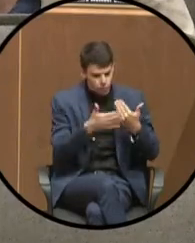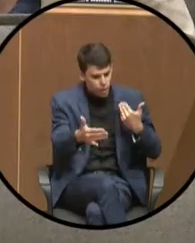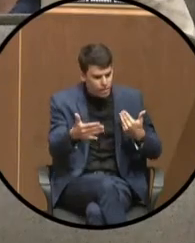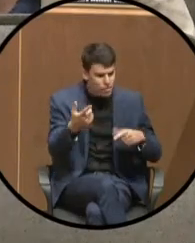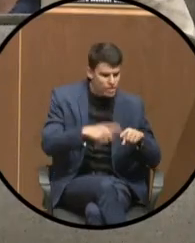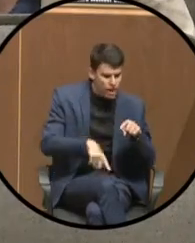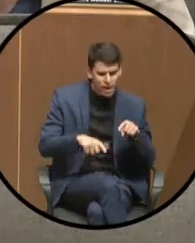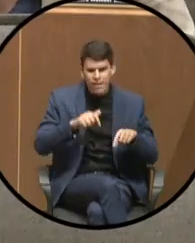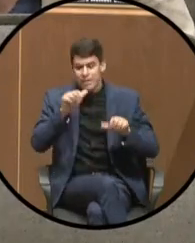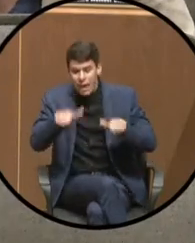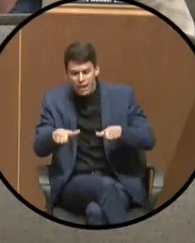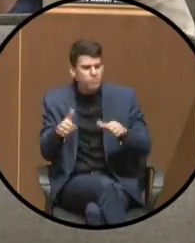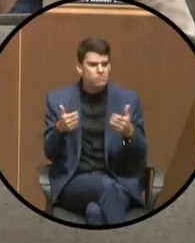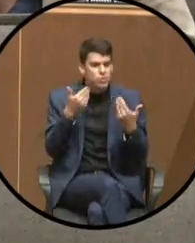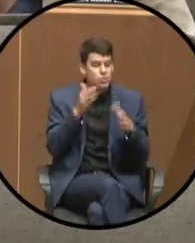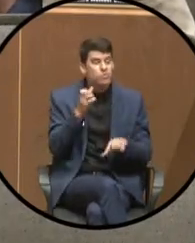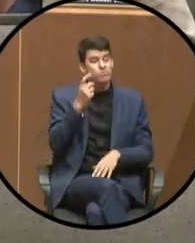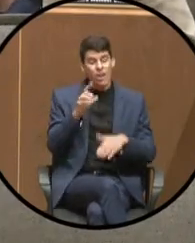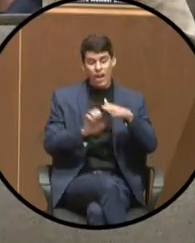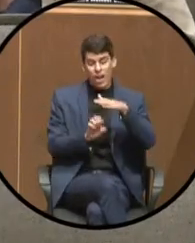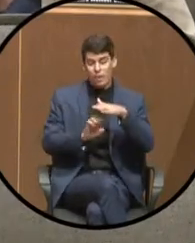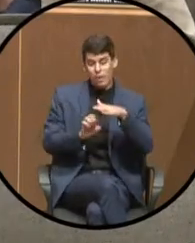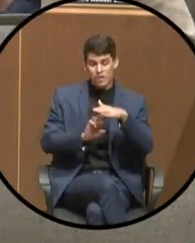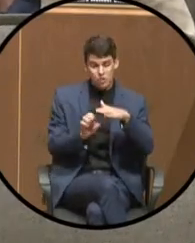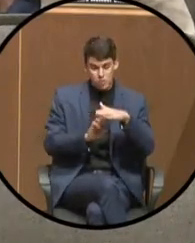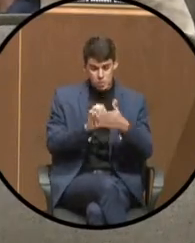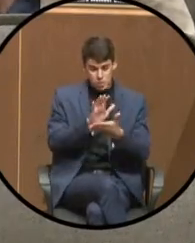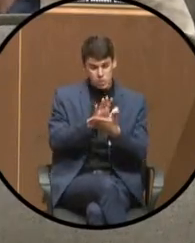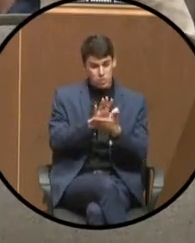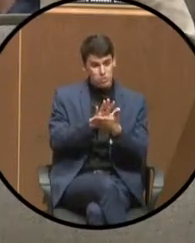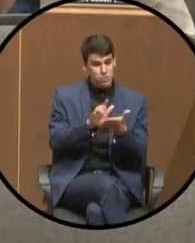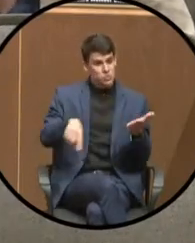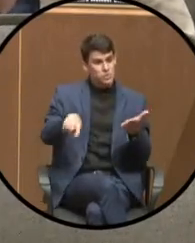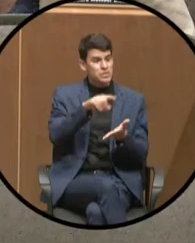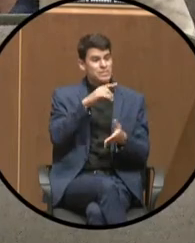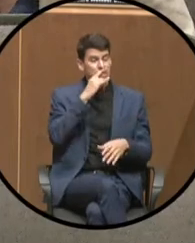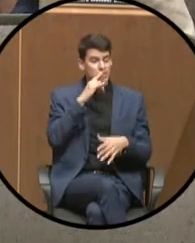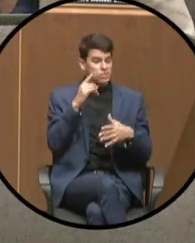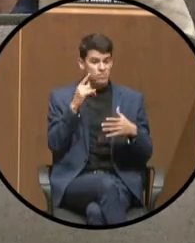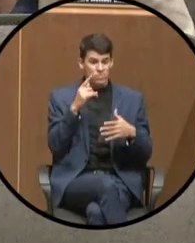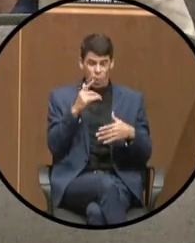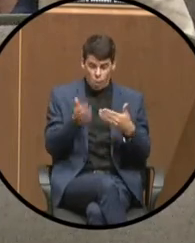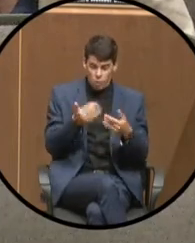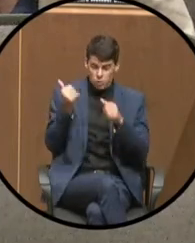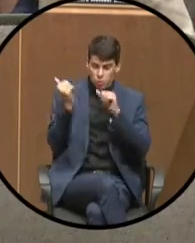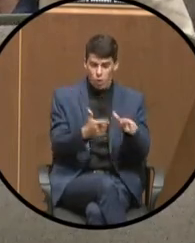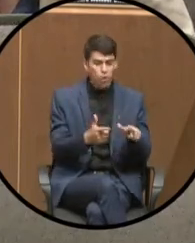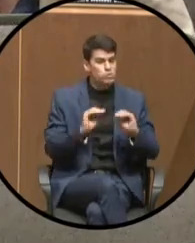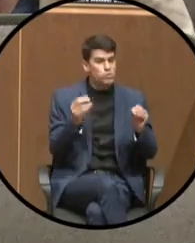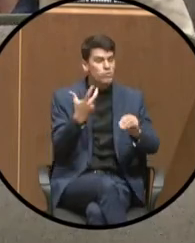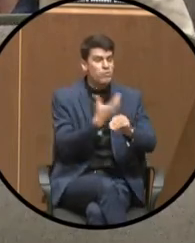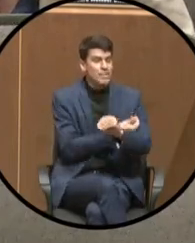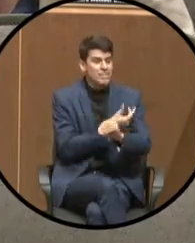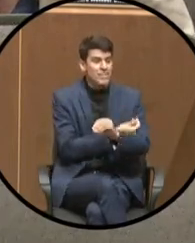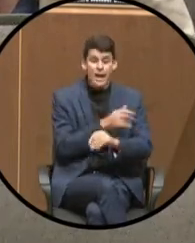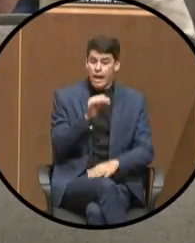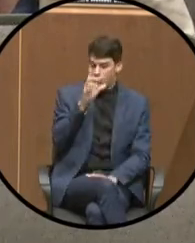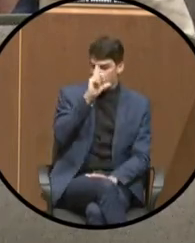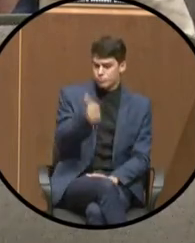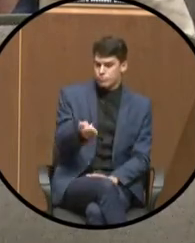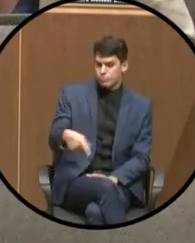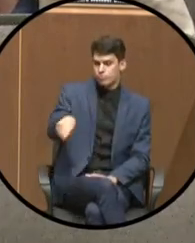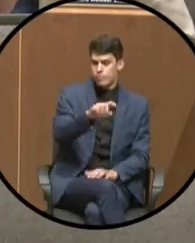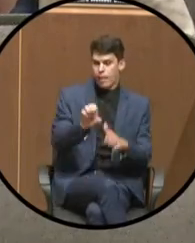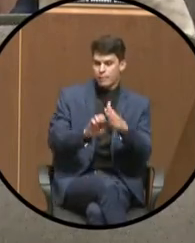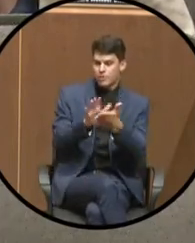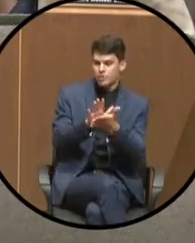that elementary age students are almost all unvaccinated. And if we give them the option of wearing masks or not, then the